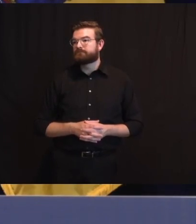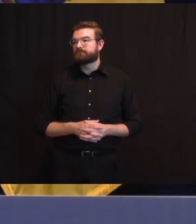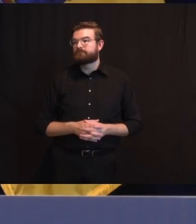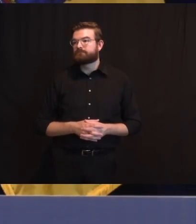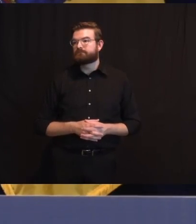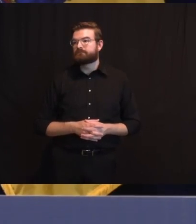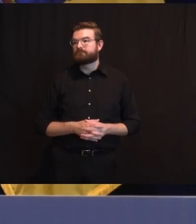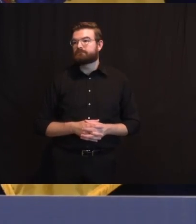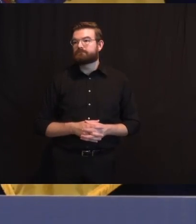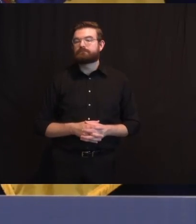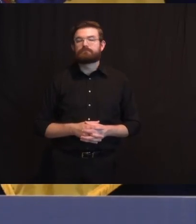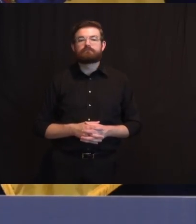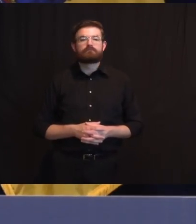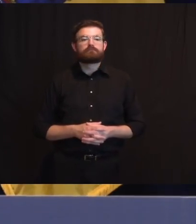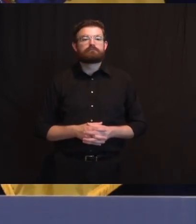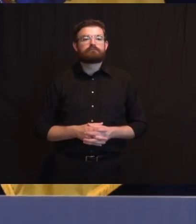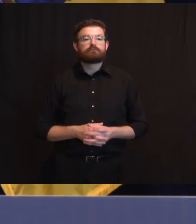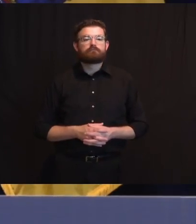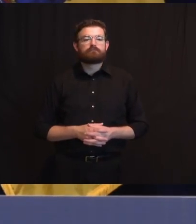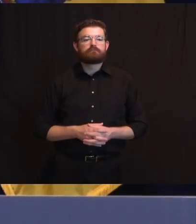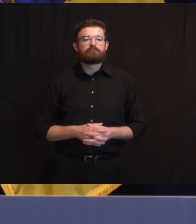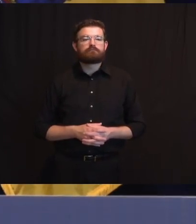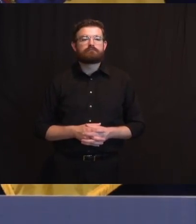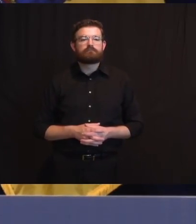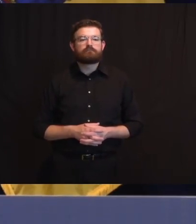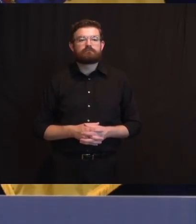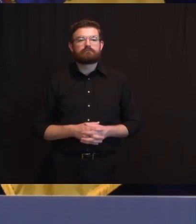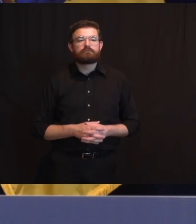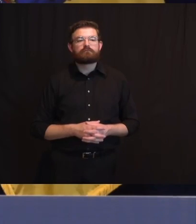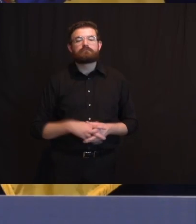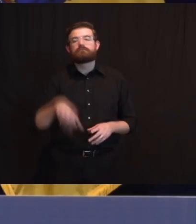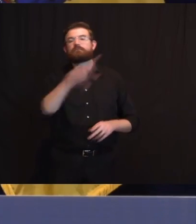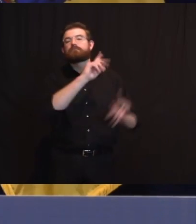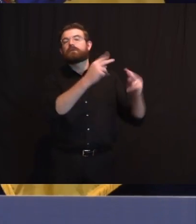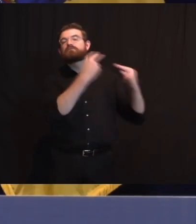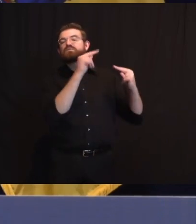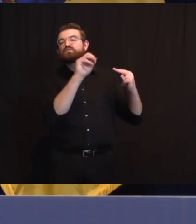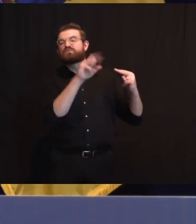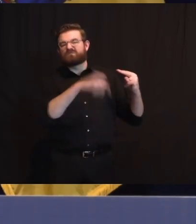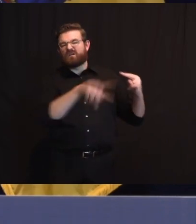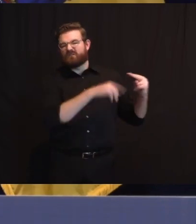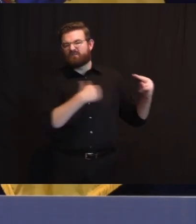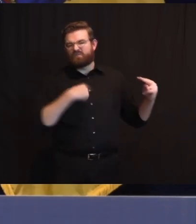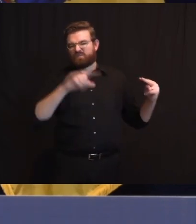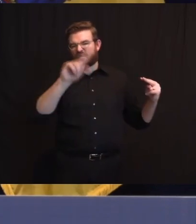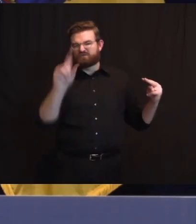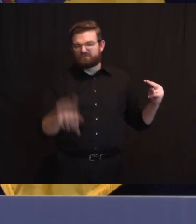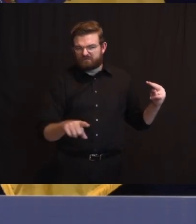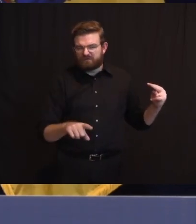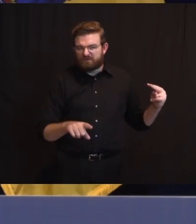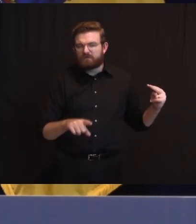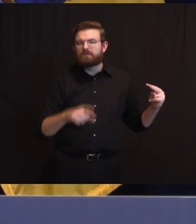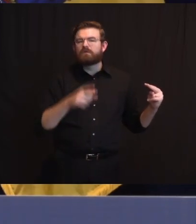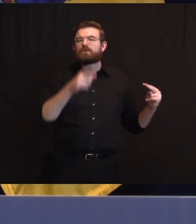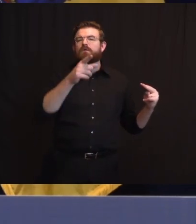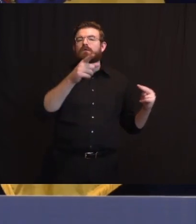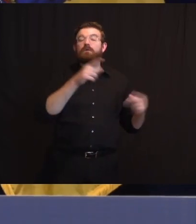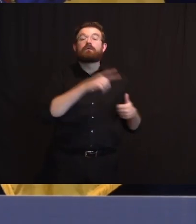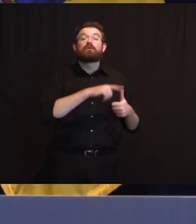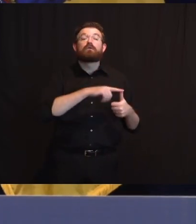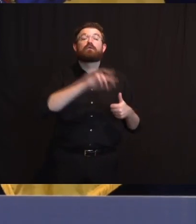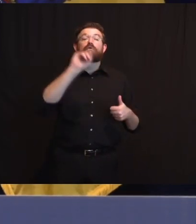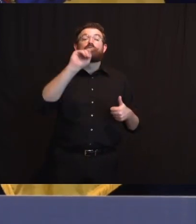Governor, a question from one of our viewers. They were curious, what is the source of the data upon which New Jersey, New York, and Connecticut are basing their list